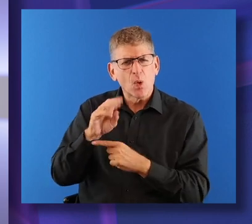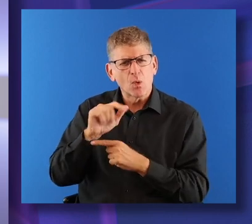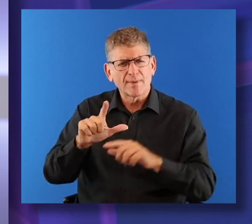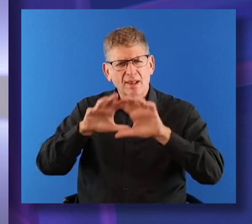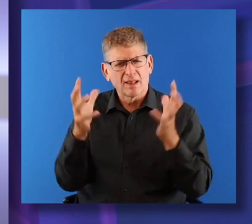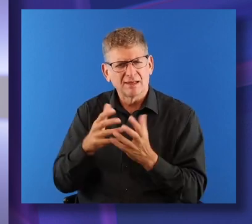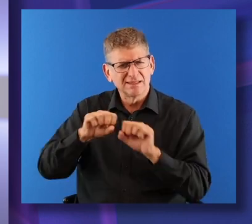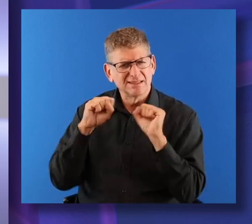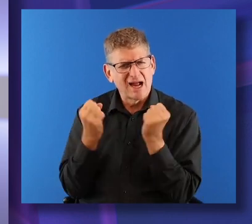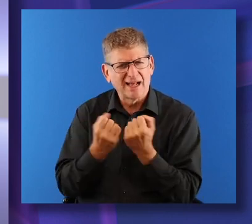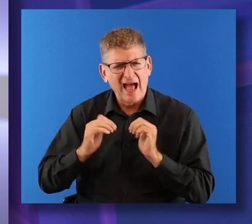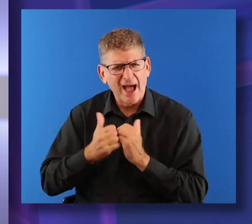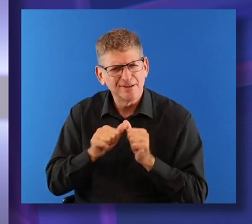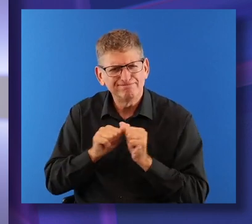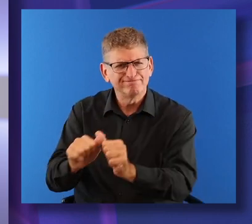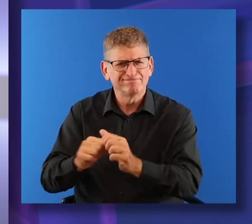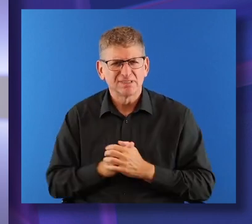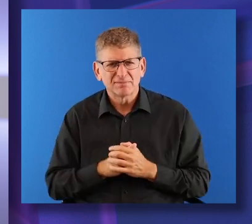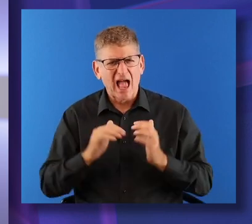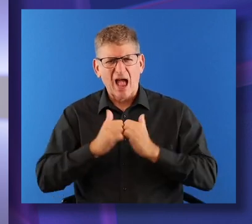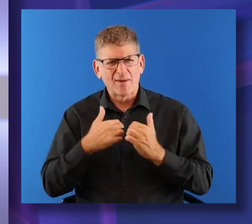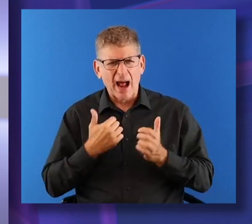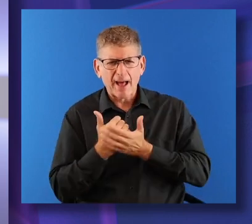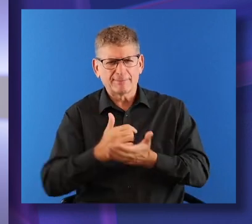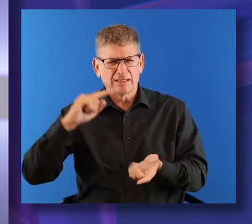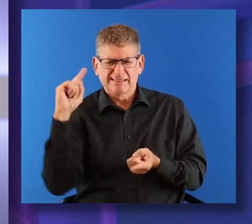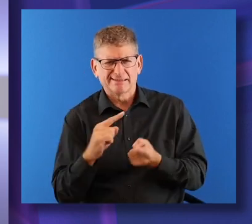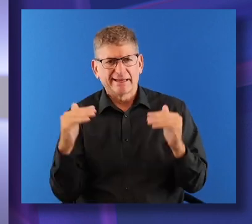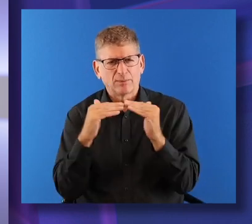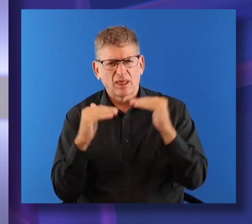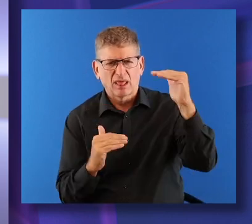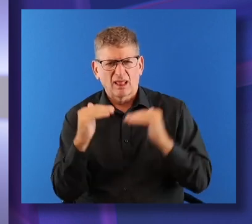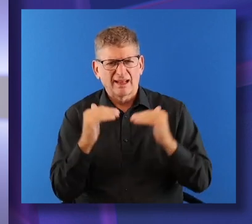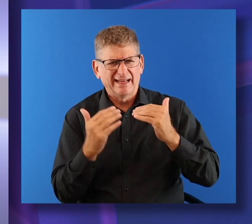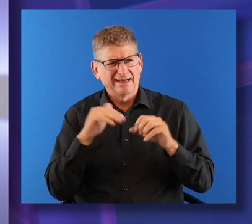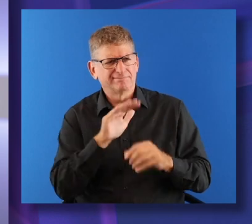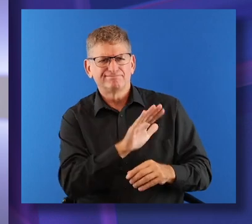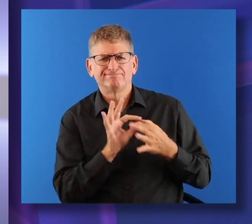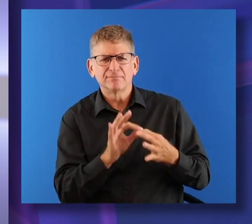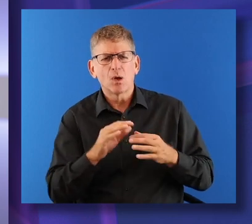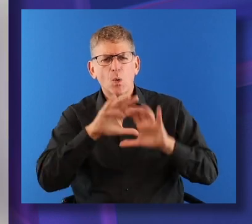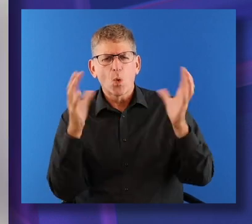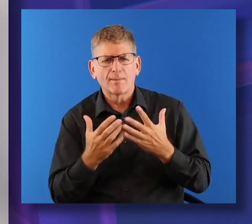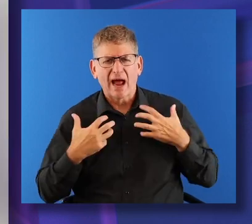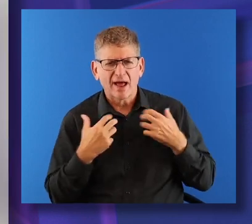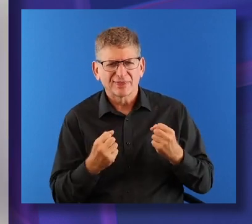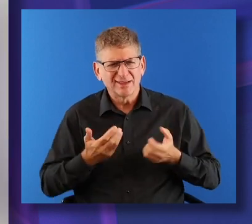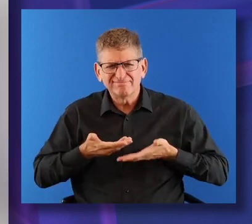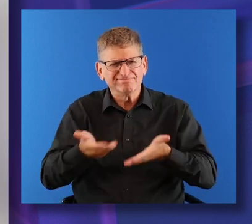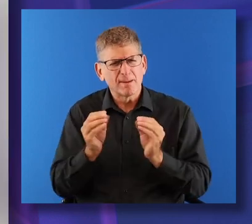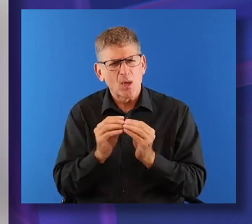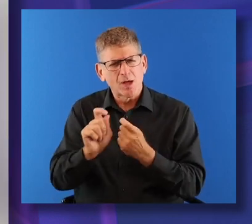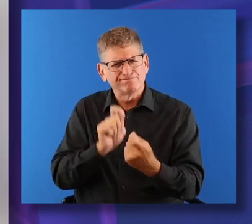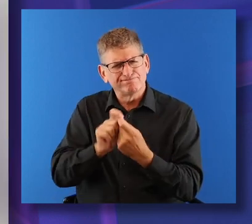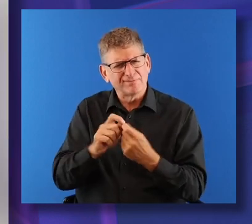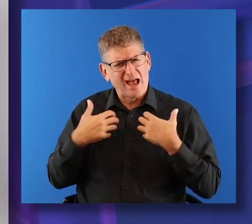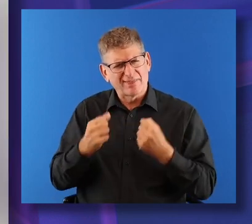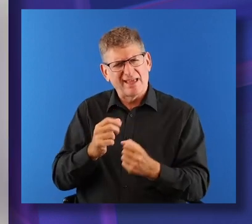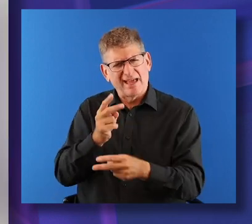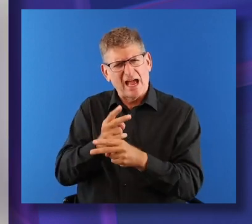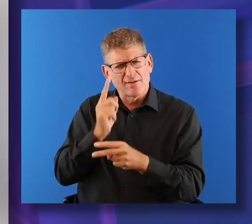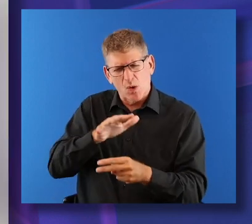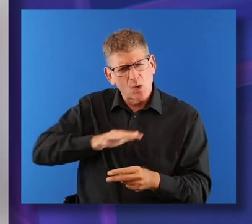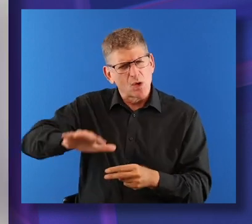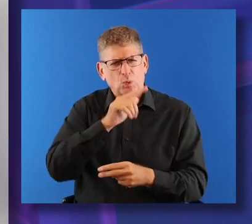global health and deliver precision healthcare to everyone who needs it? Ultimately, how might we create the broadest